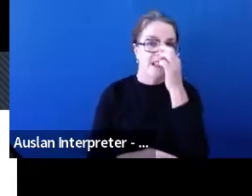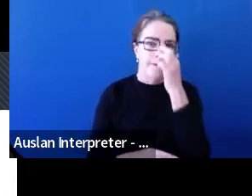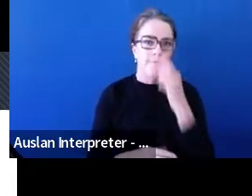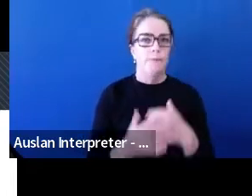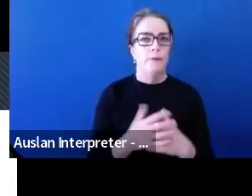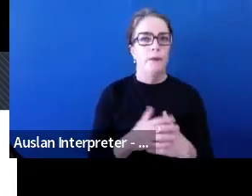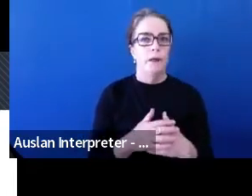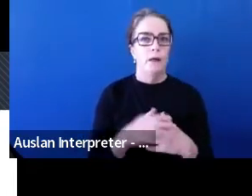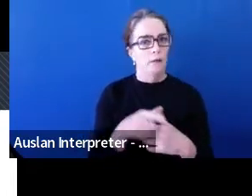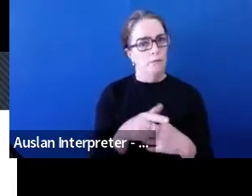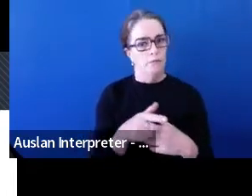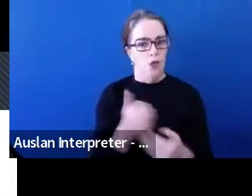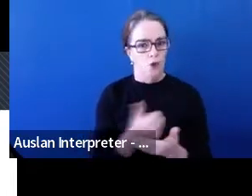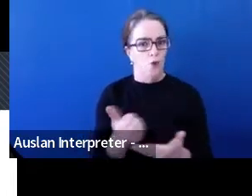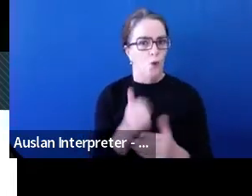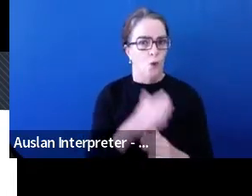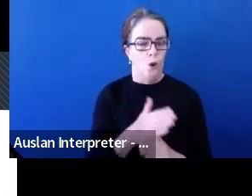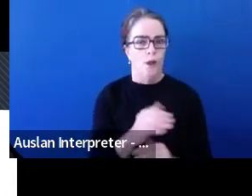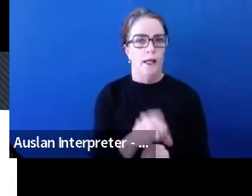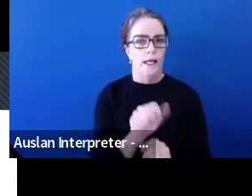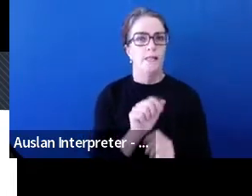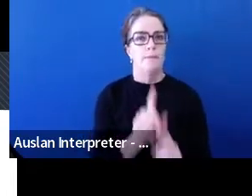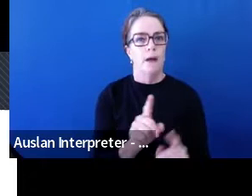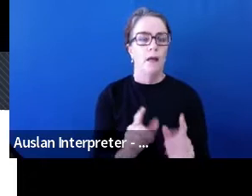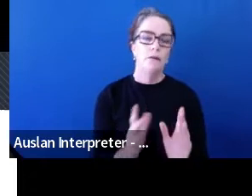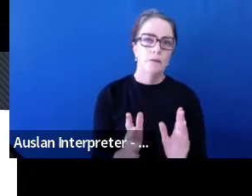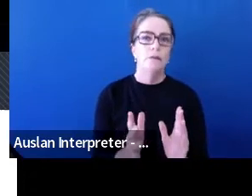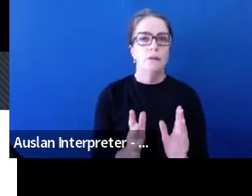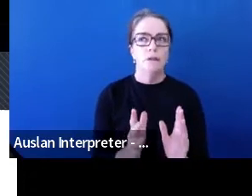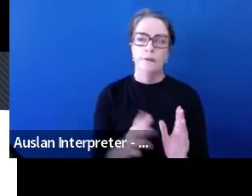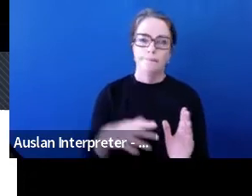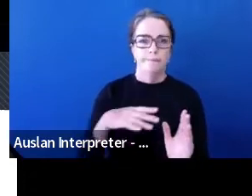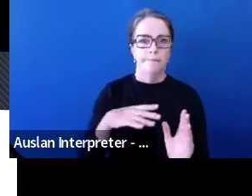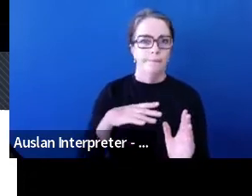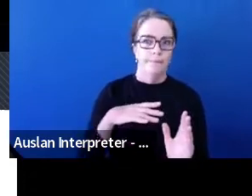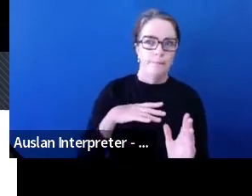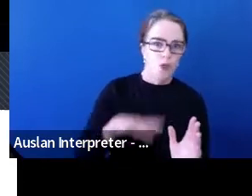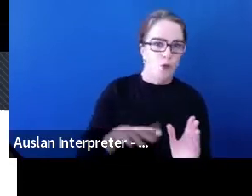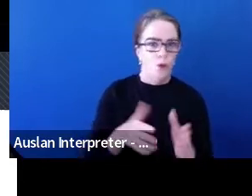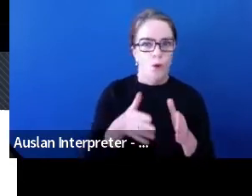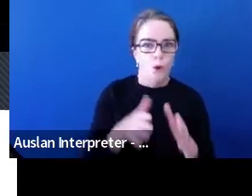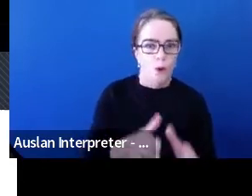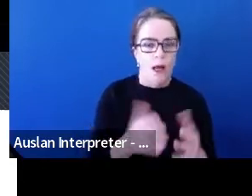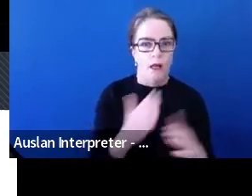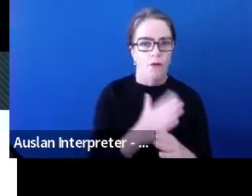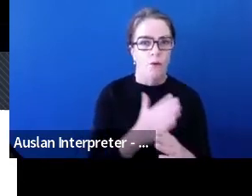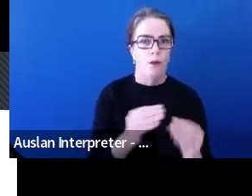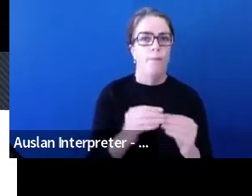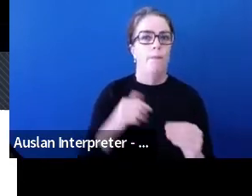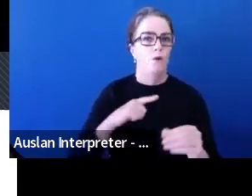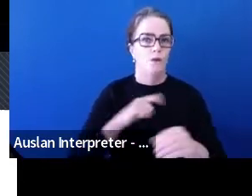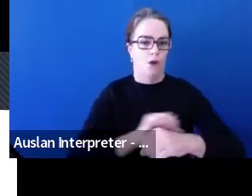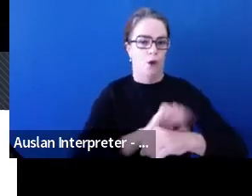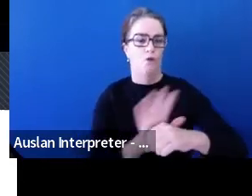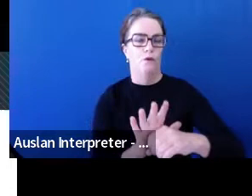a new lens of the impact of COVID and not being able to see clients face to face.